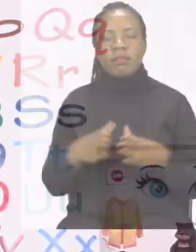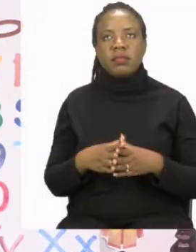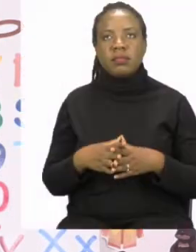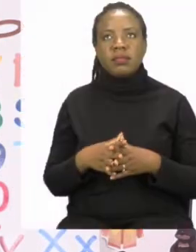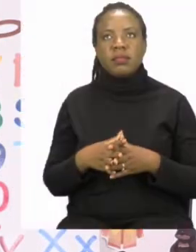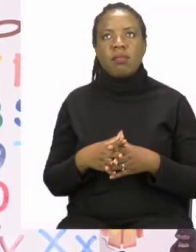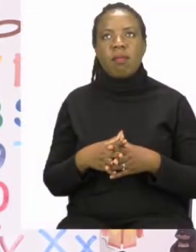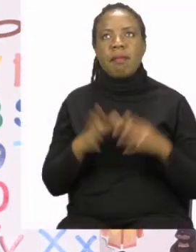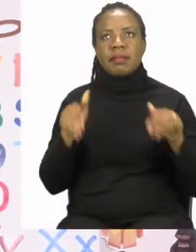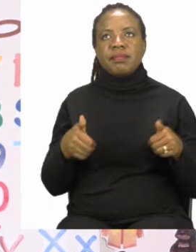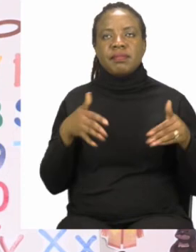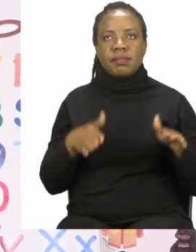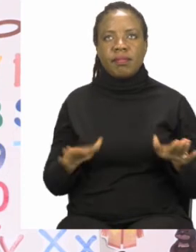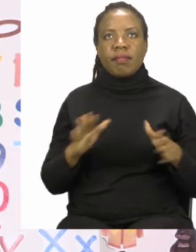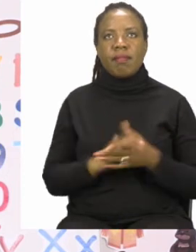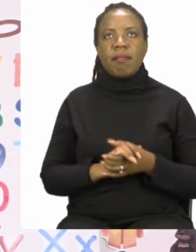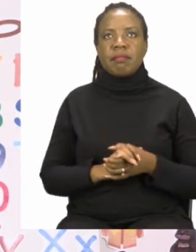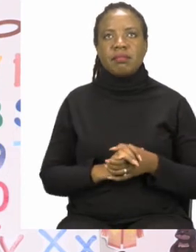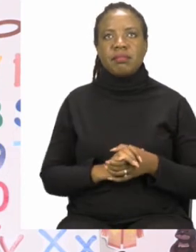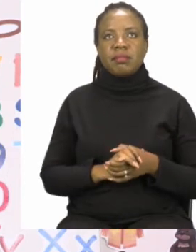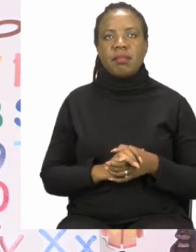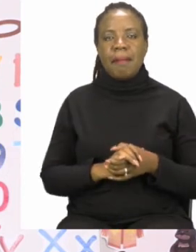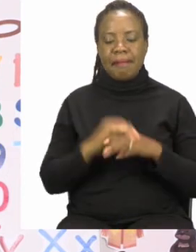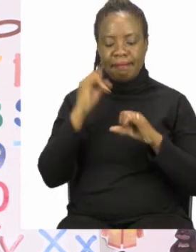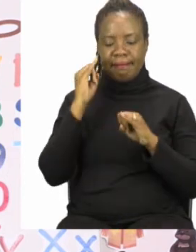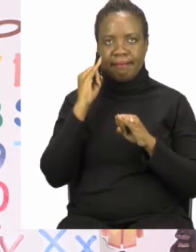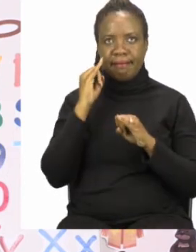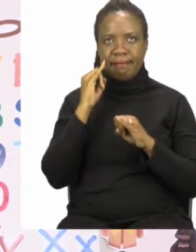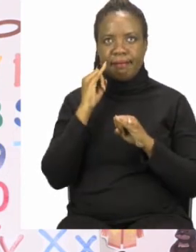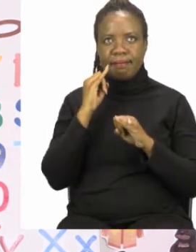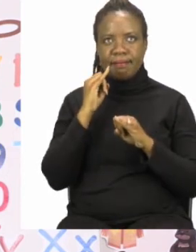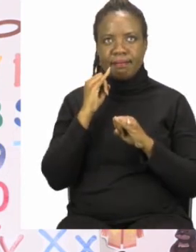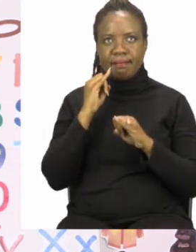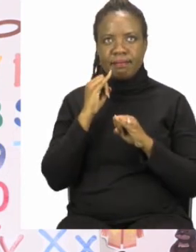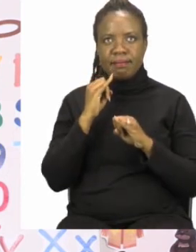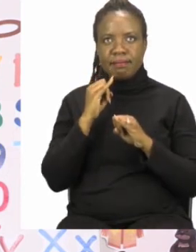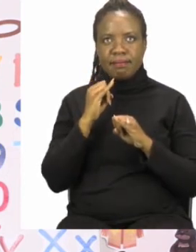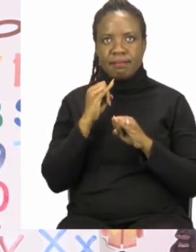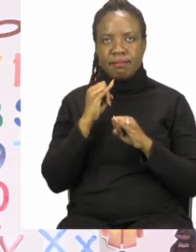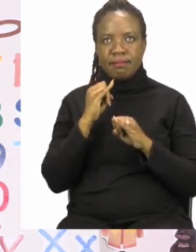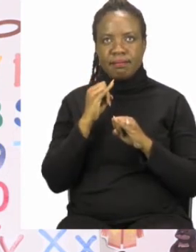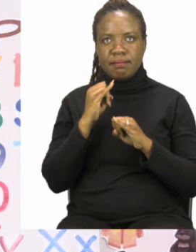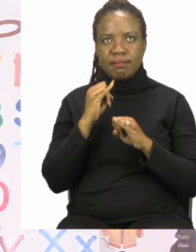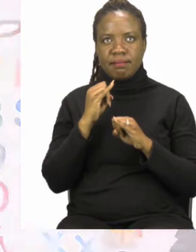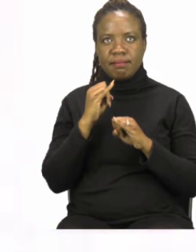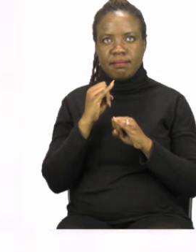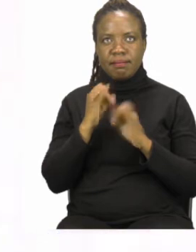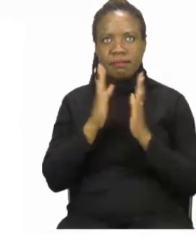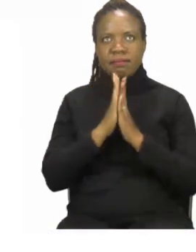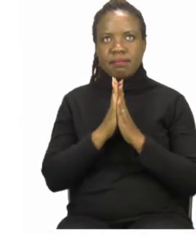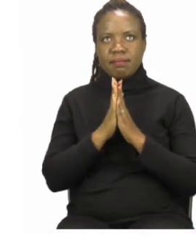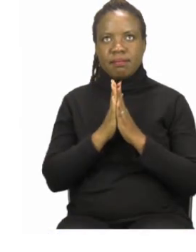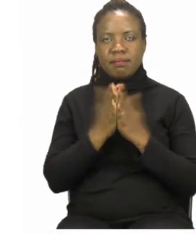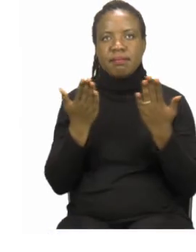Now, boys and girls, let us go to the last part of our lesson today on page 14.